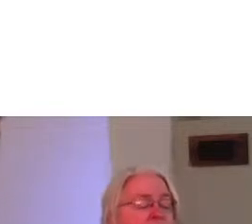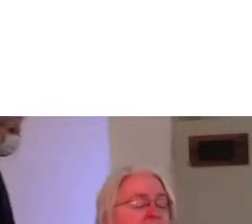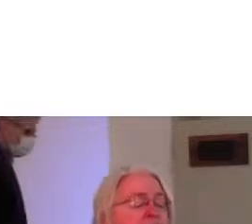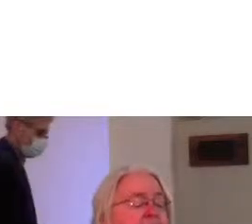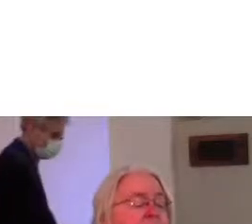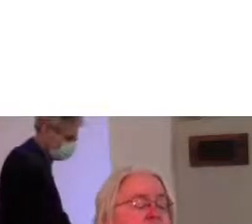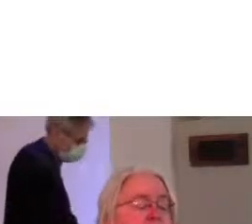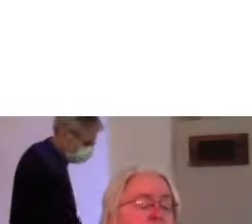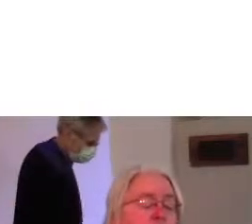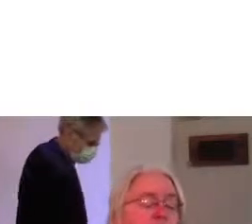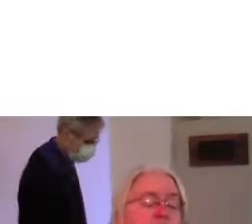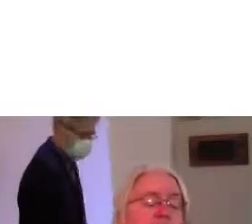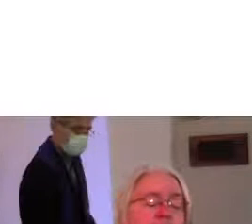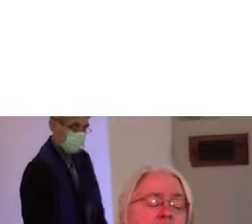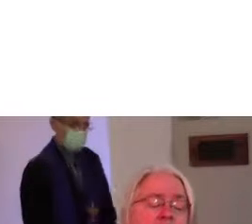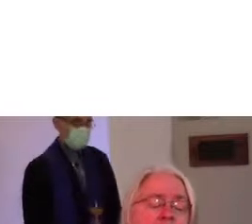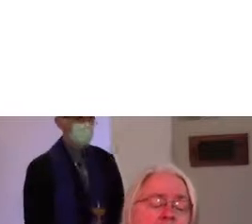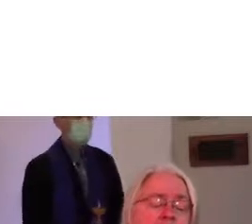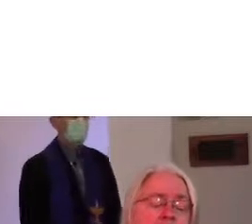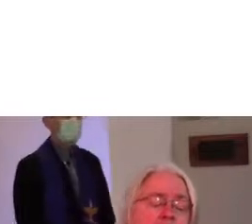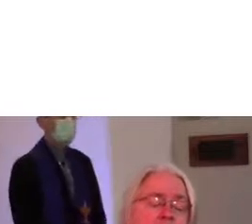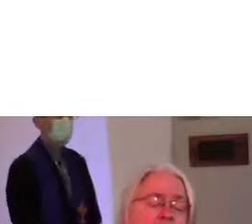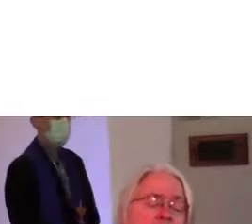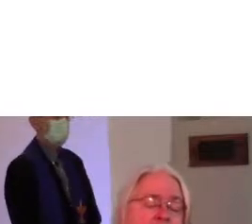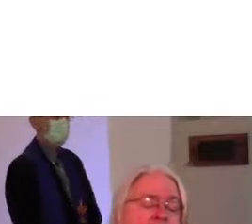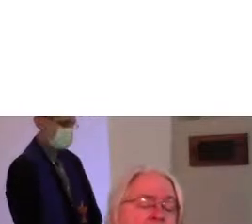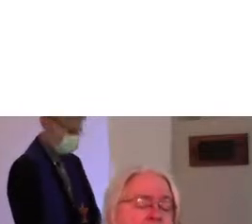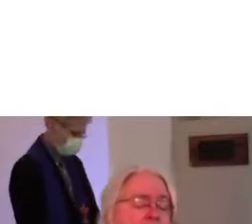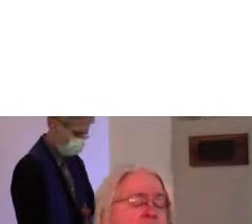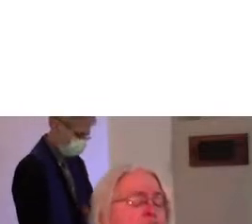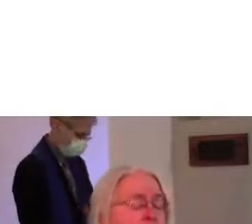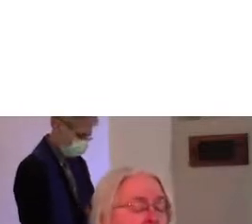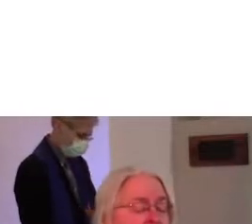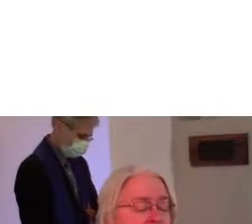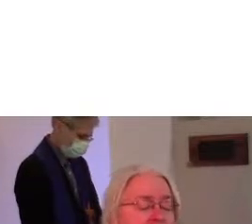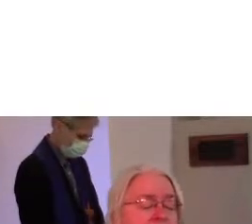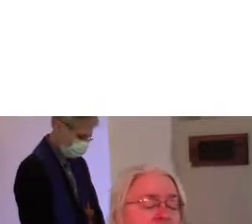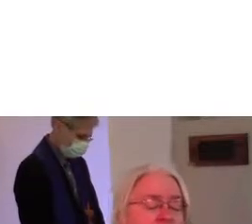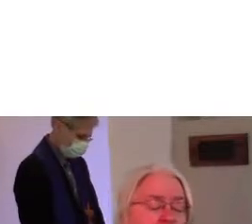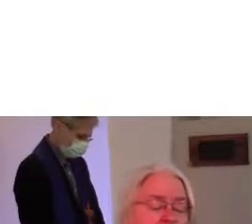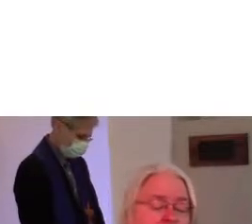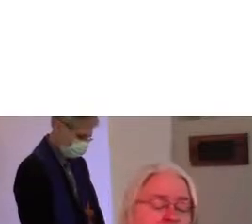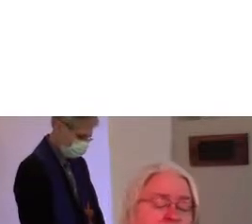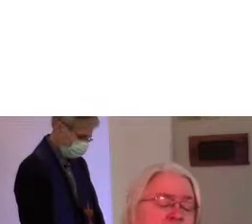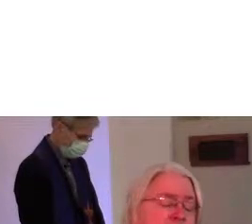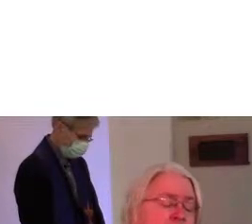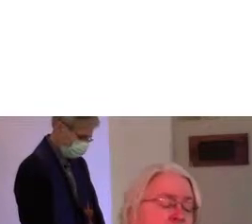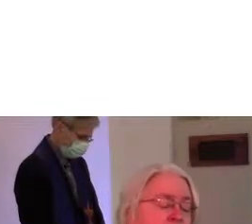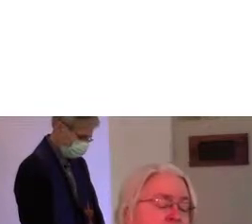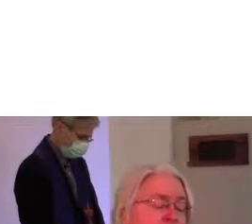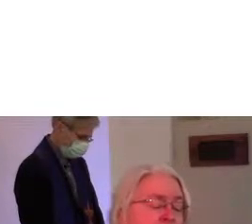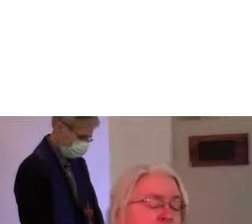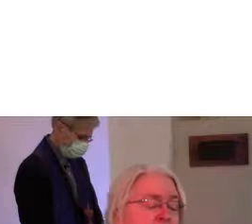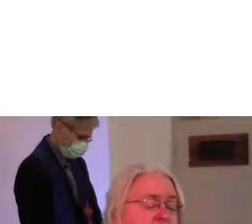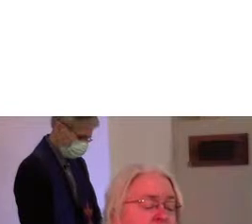We laugh, we cry, we live, we die, we dance, we sing